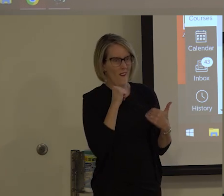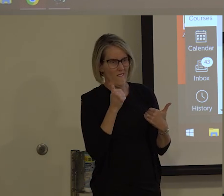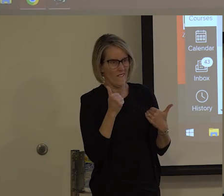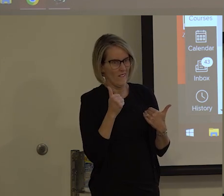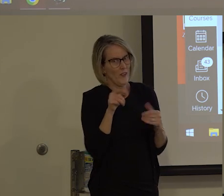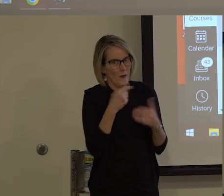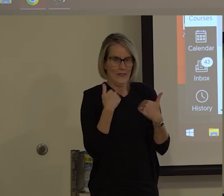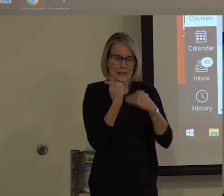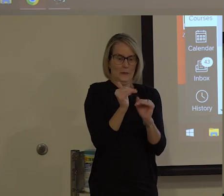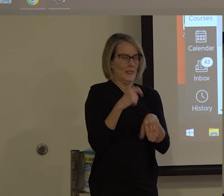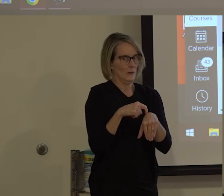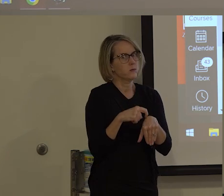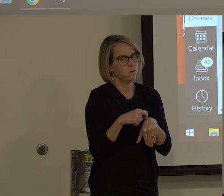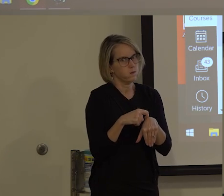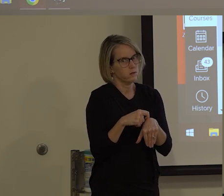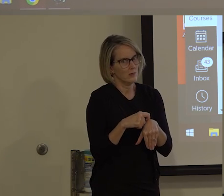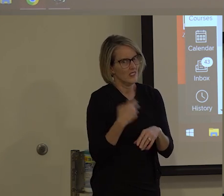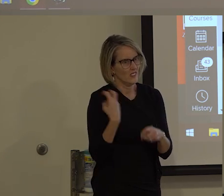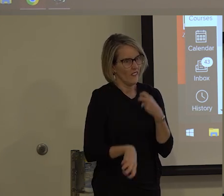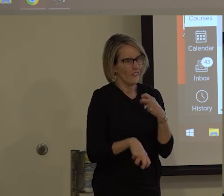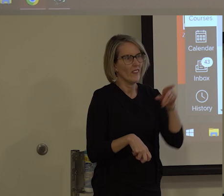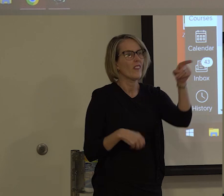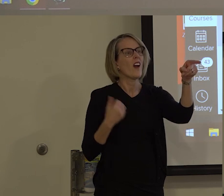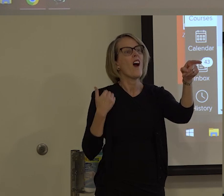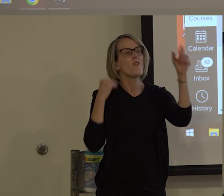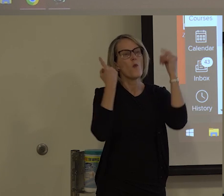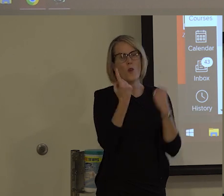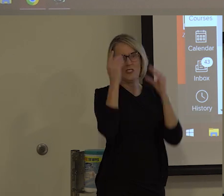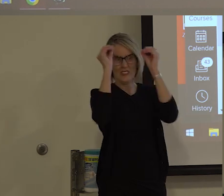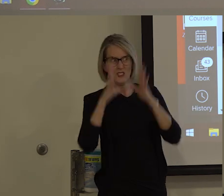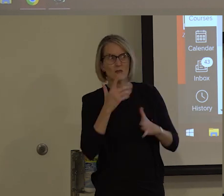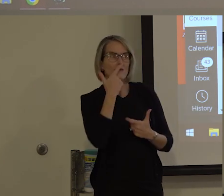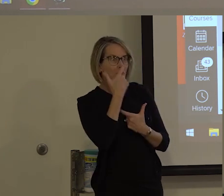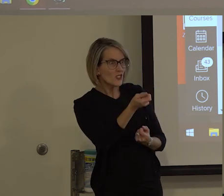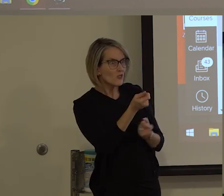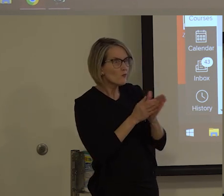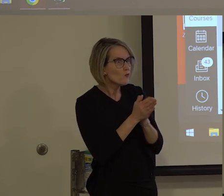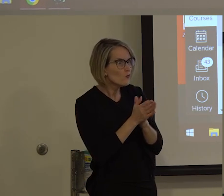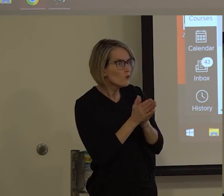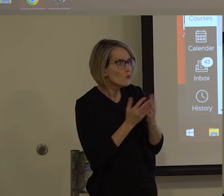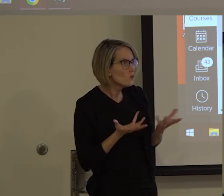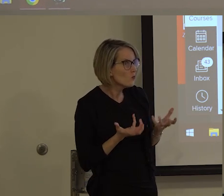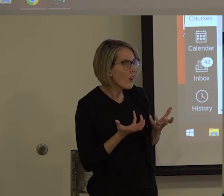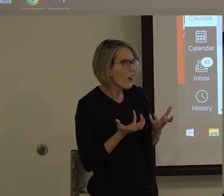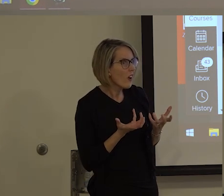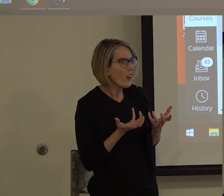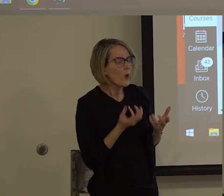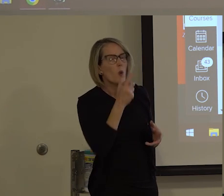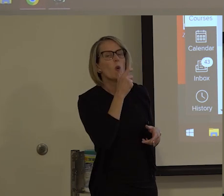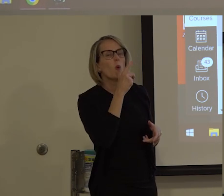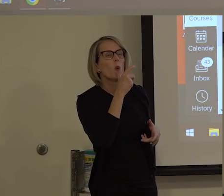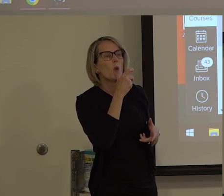difficult to work with. Yeah. If you have an instructor who's interested, is there someone that you can talk with, or like who